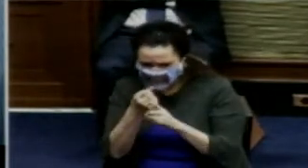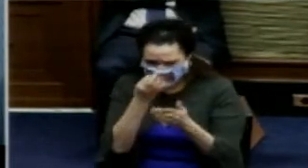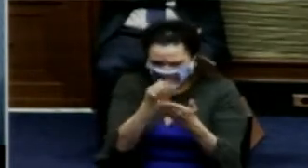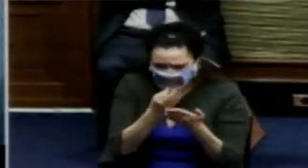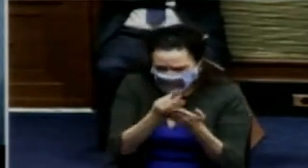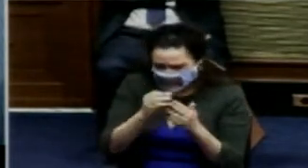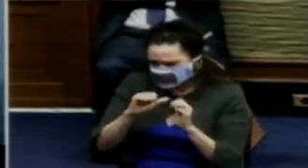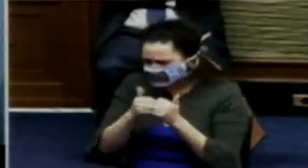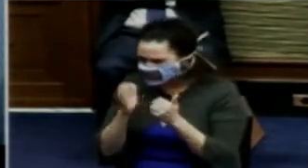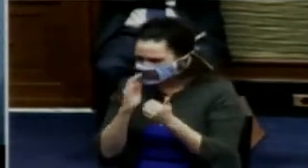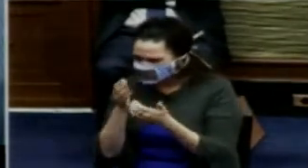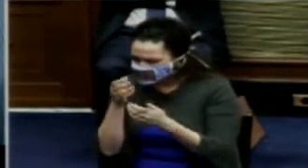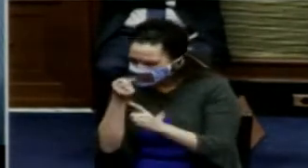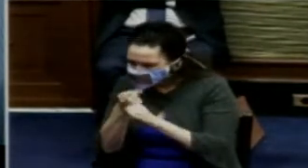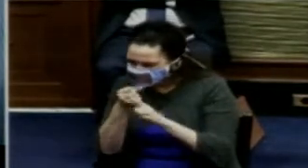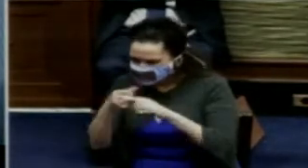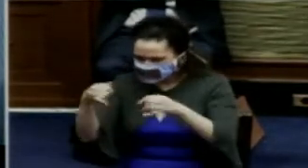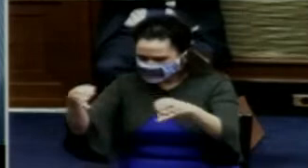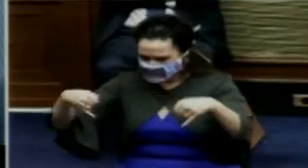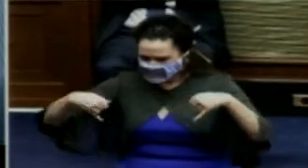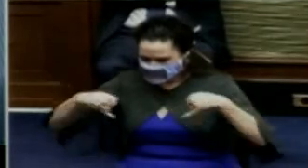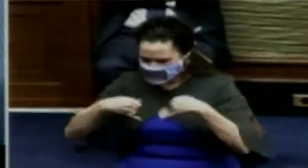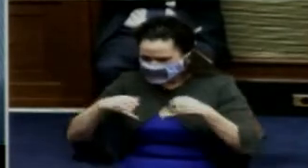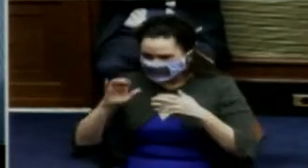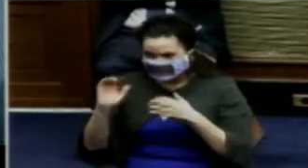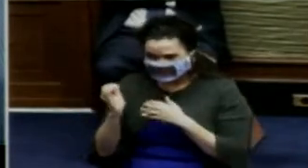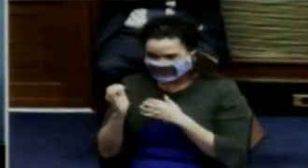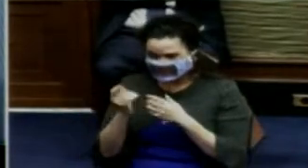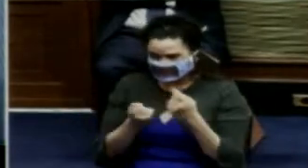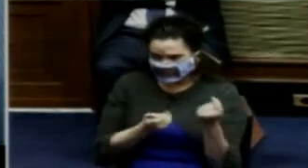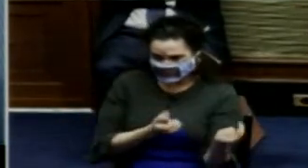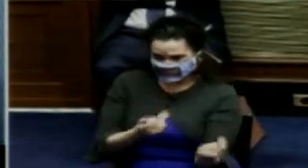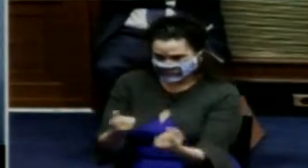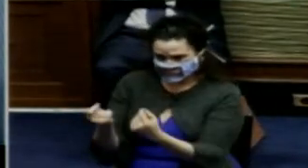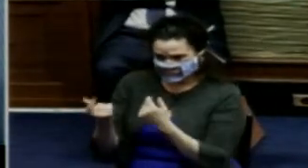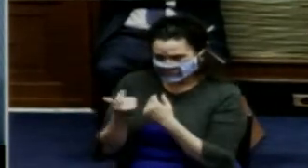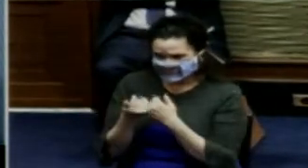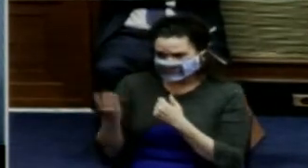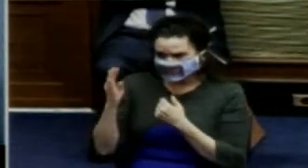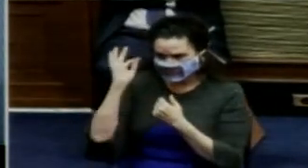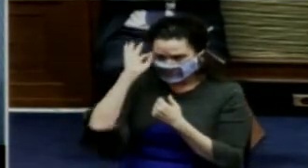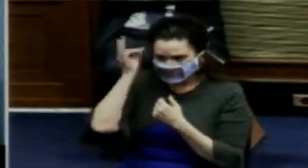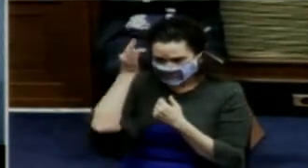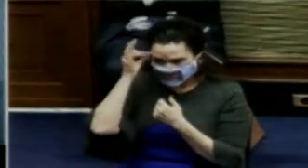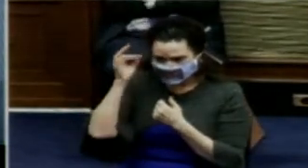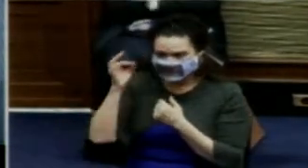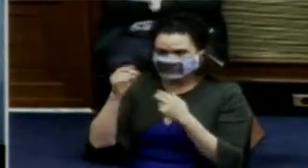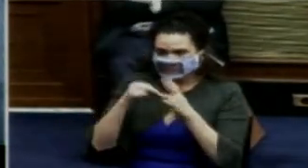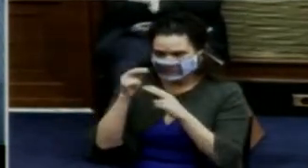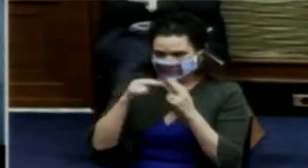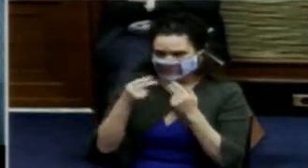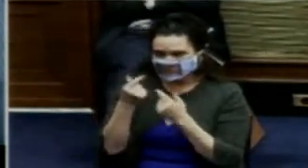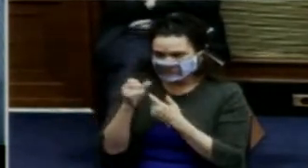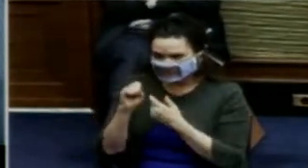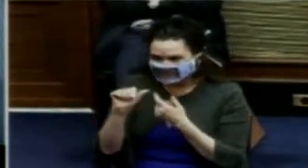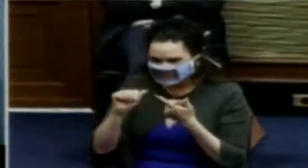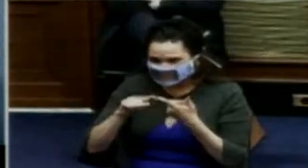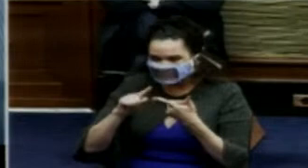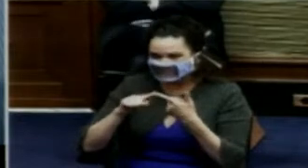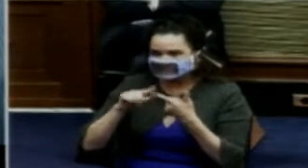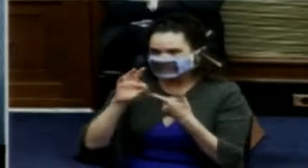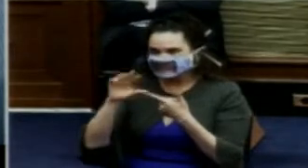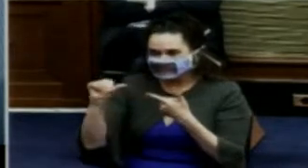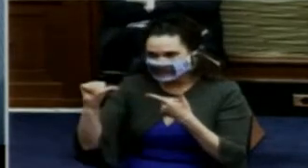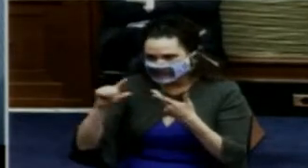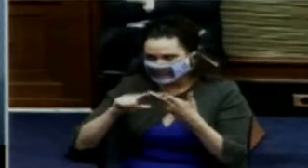the map I've seen actually leaves out several of the federal buildings, like the GSA, the FAA, and the FBI buildings. But